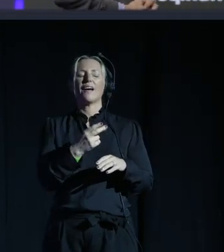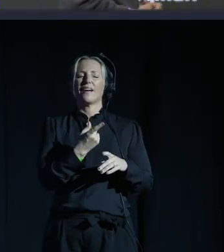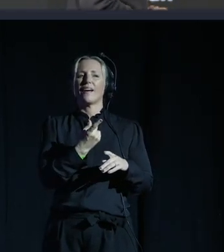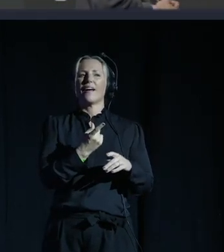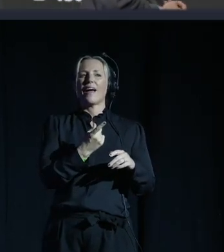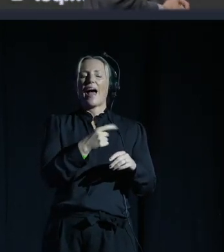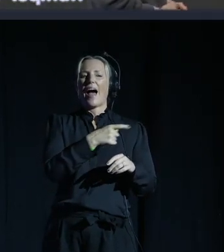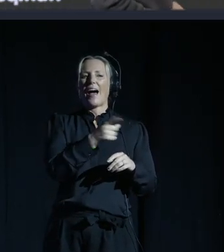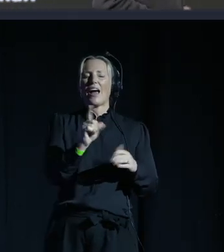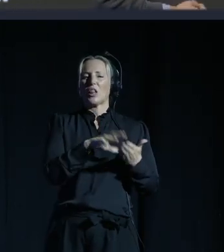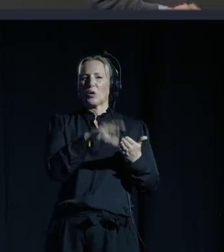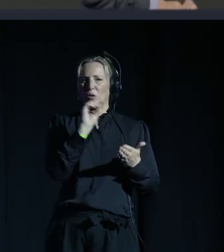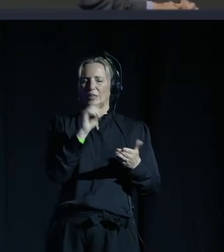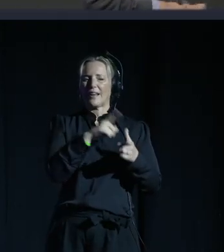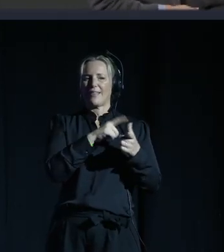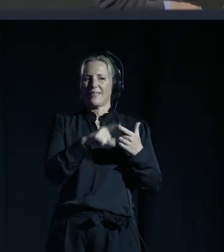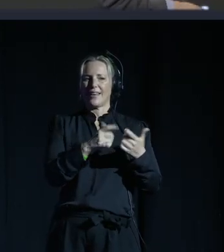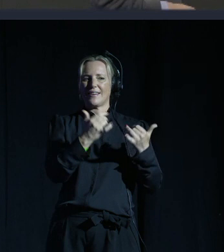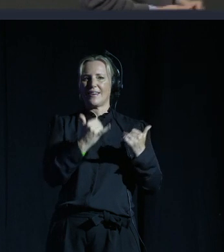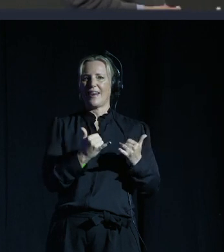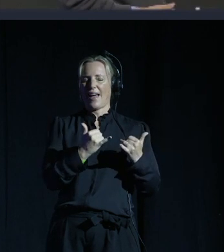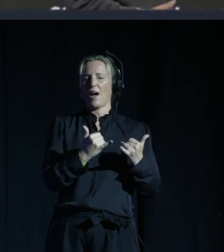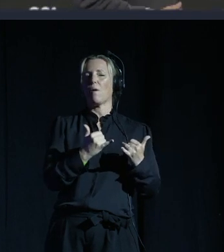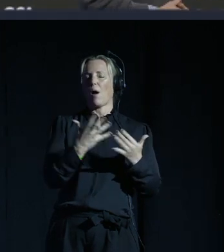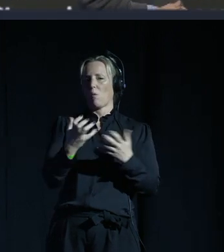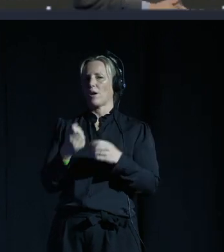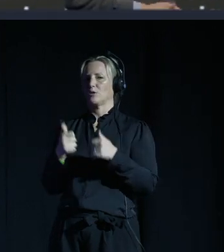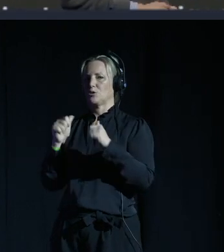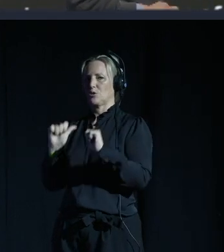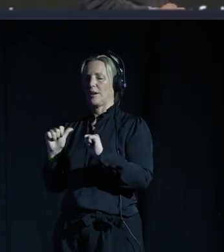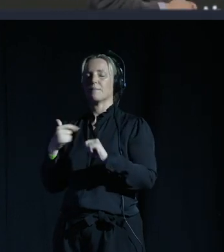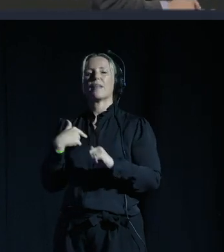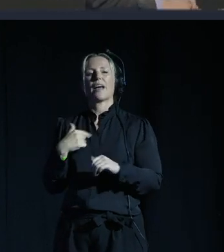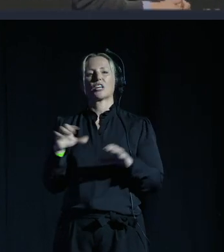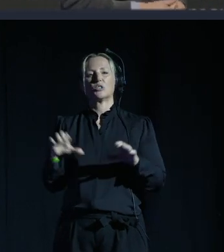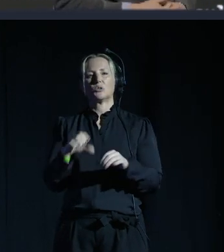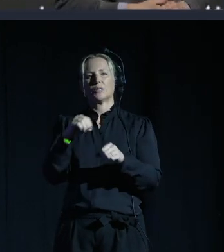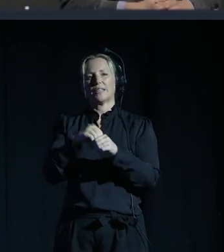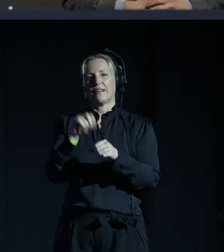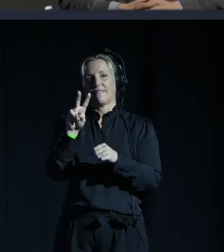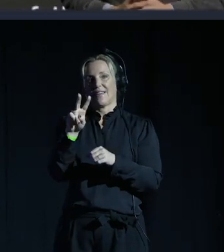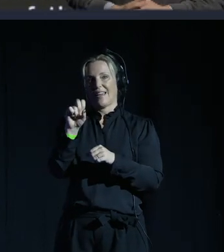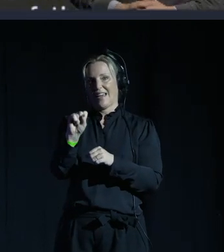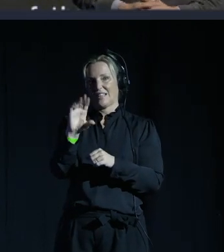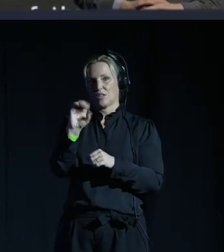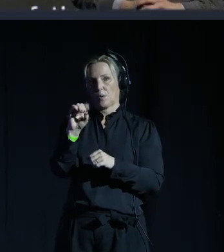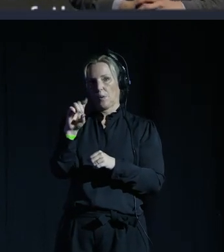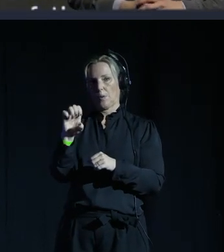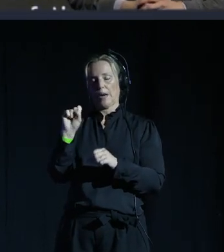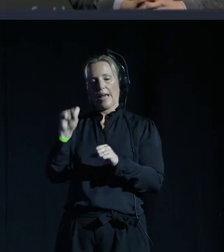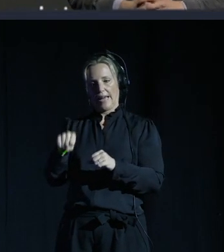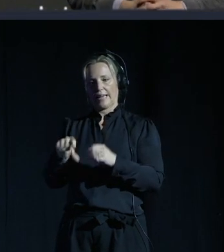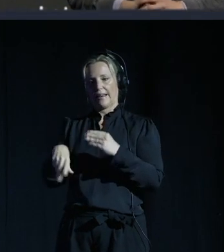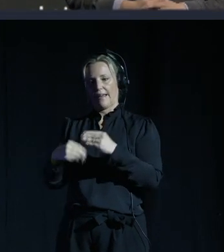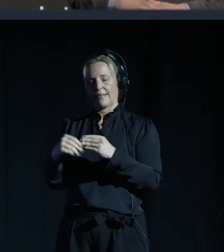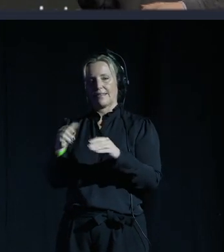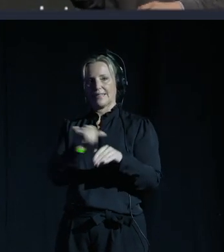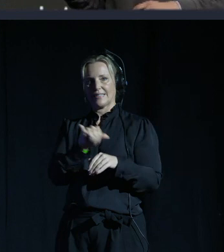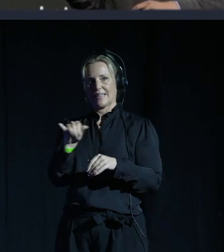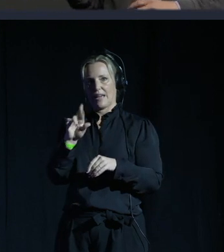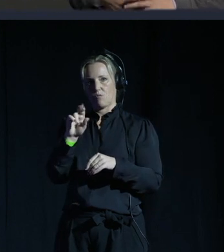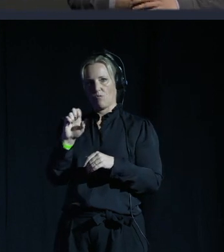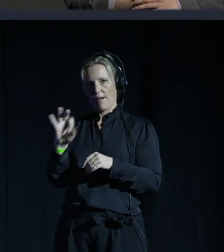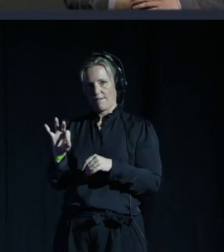out. So I can do the same thing in VS Code. I can write the same ref, add the same filter. I can type